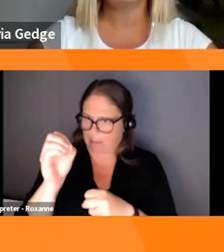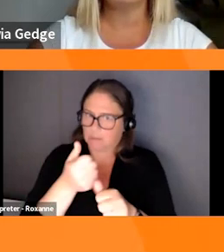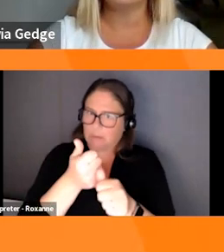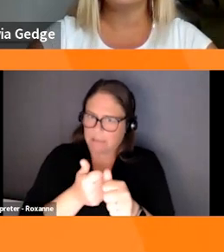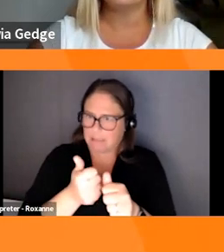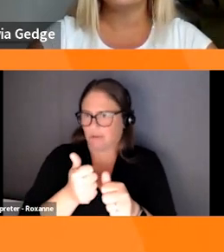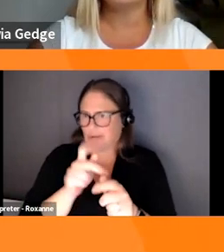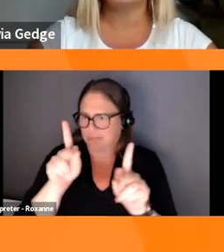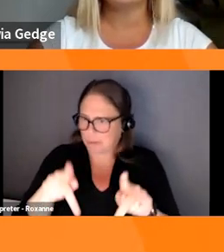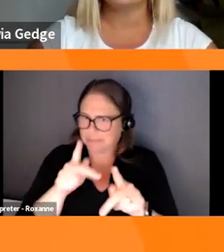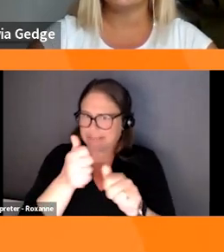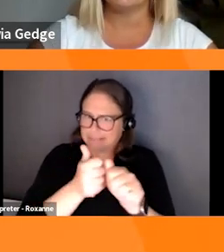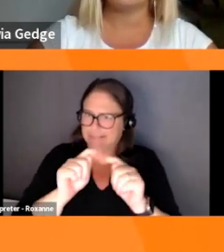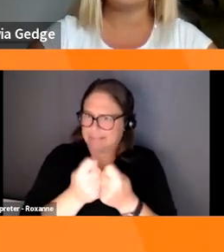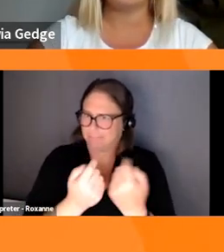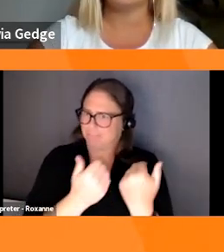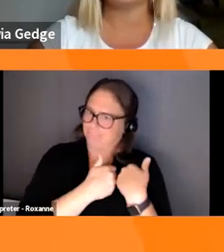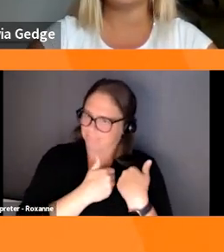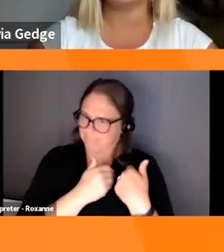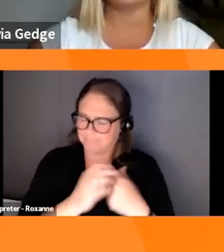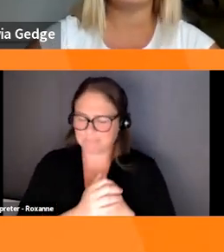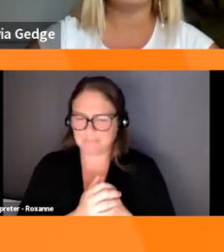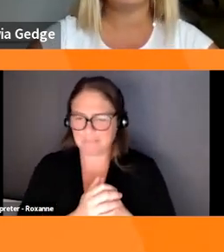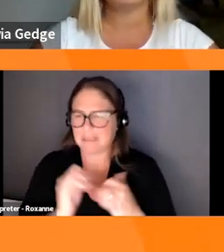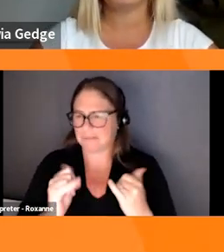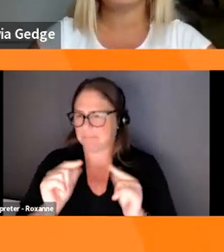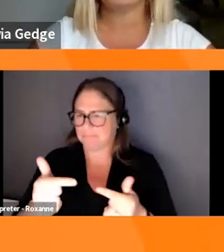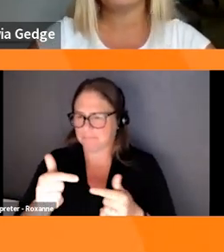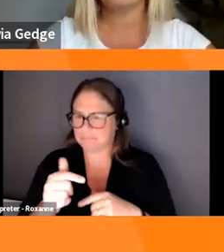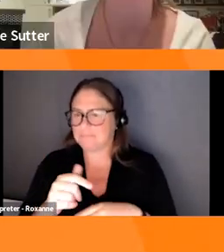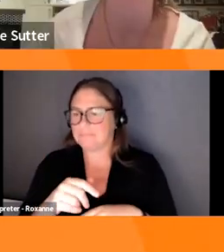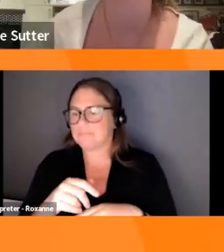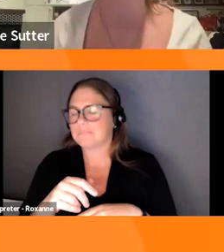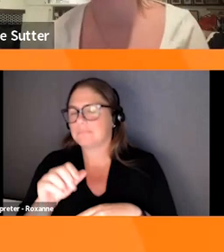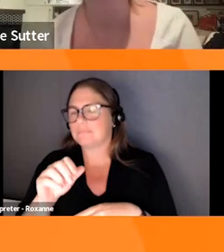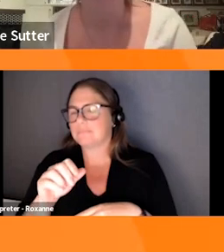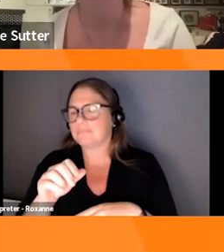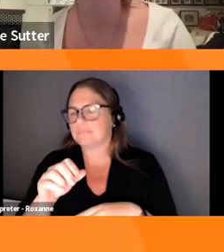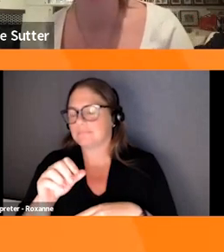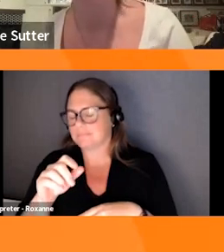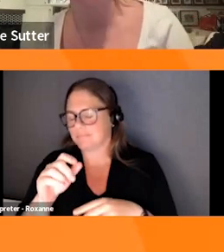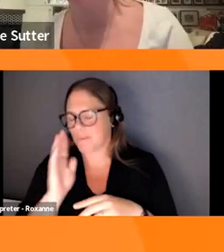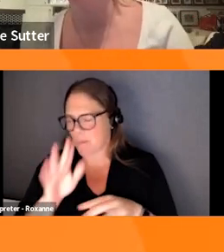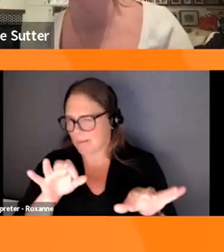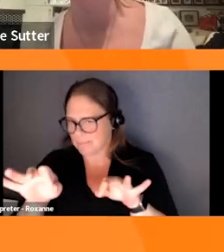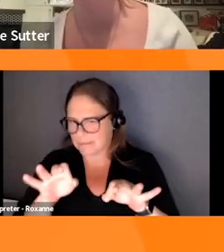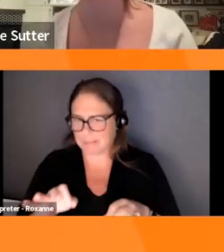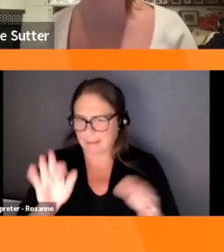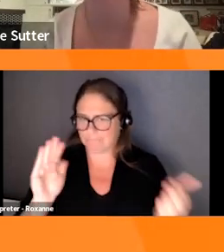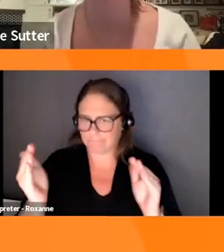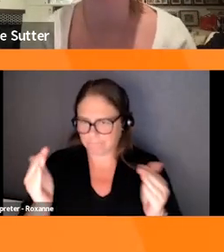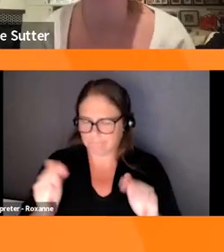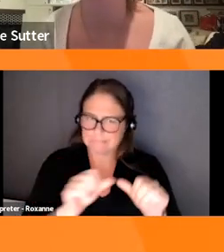an overview. What is sustainability versus ESG? So I'm sure that you've probably heard